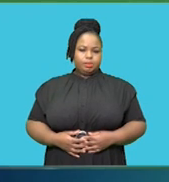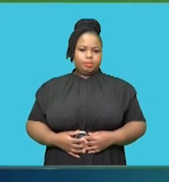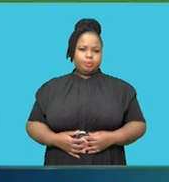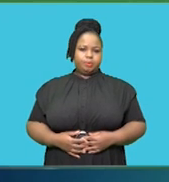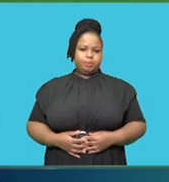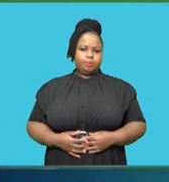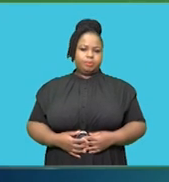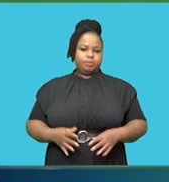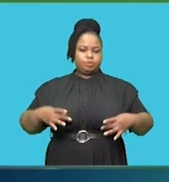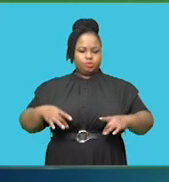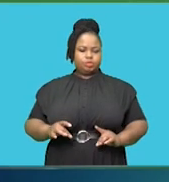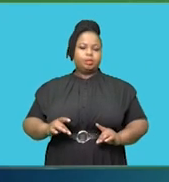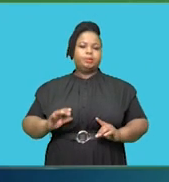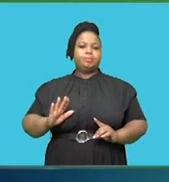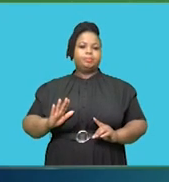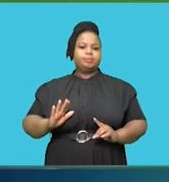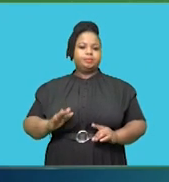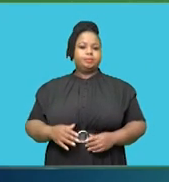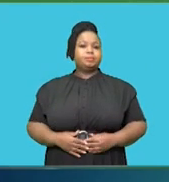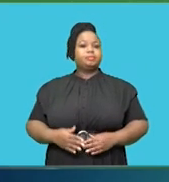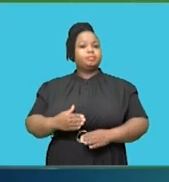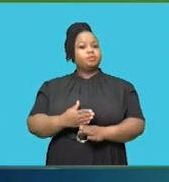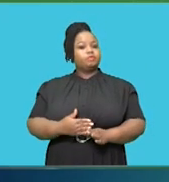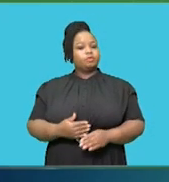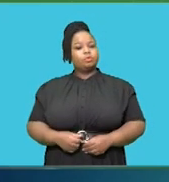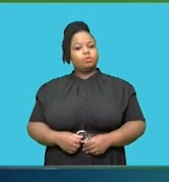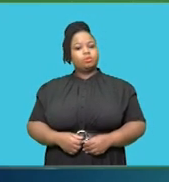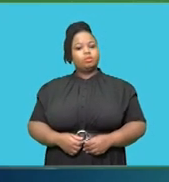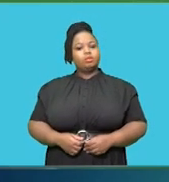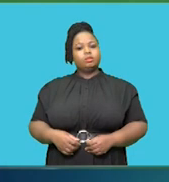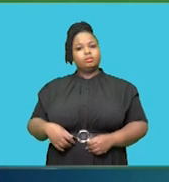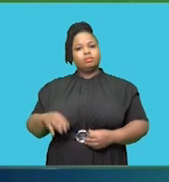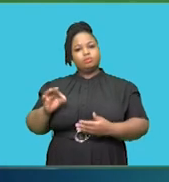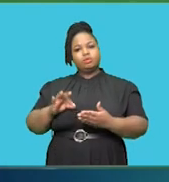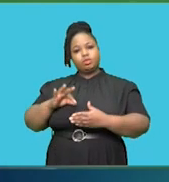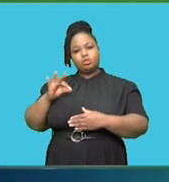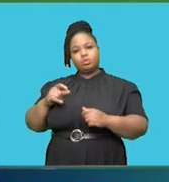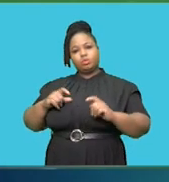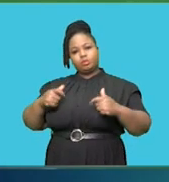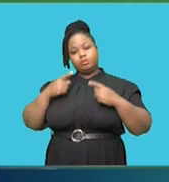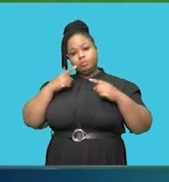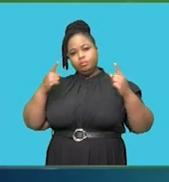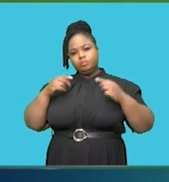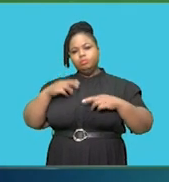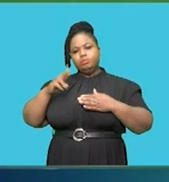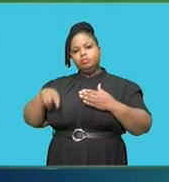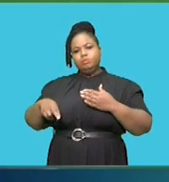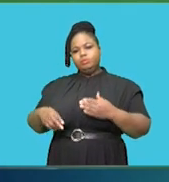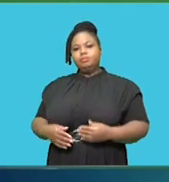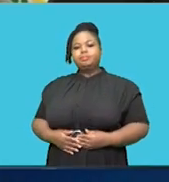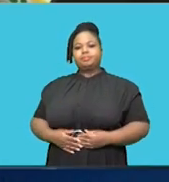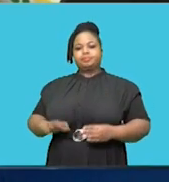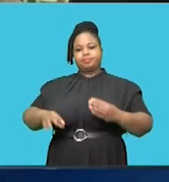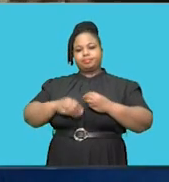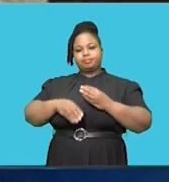Comrade Chair, Comrade, before we call on Electoral Committee to announce the results to the additional